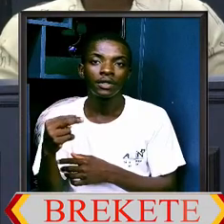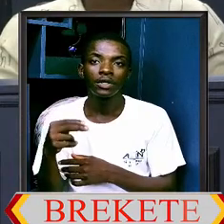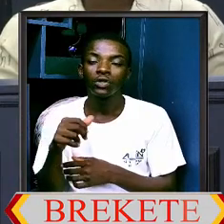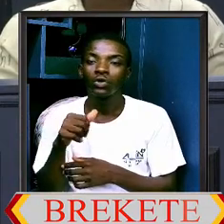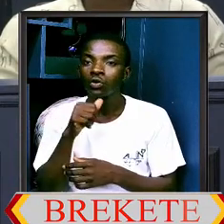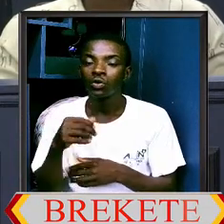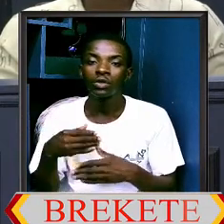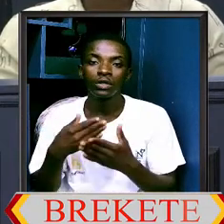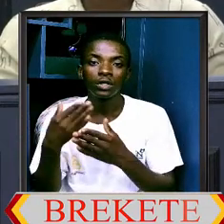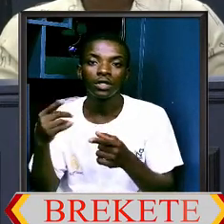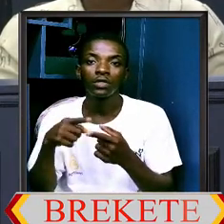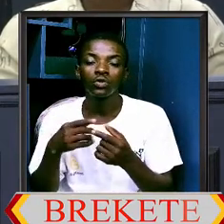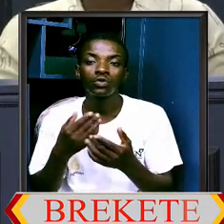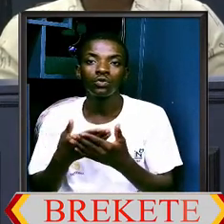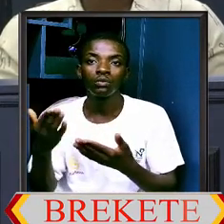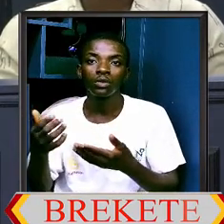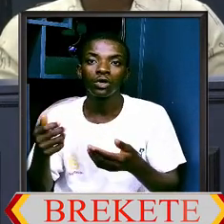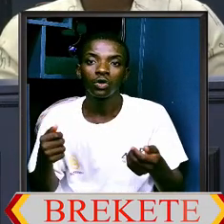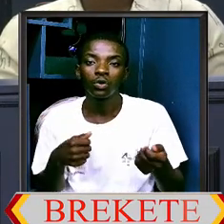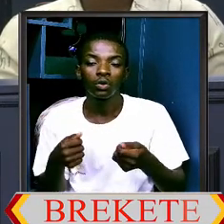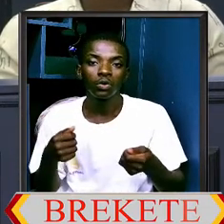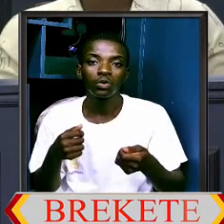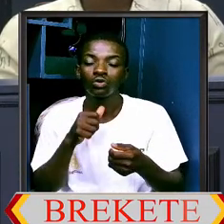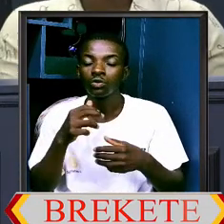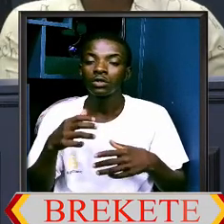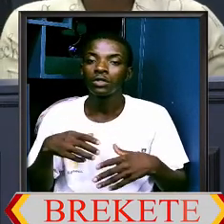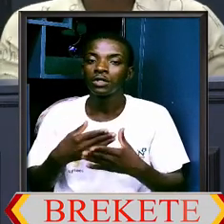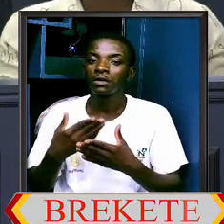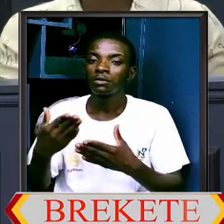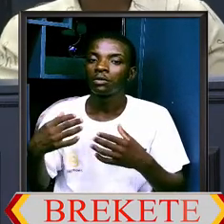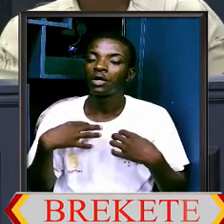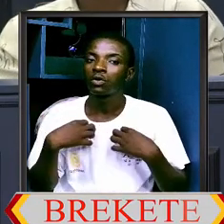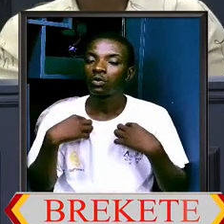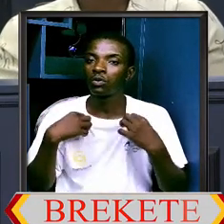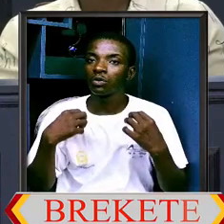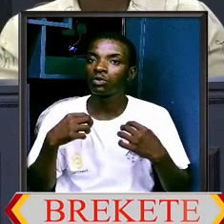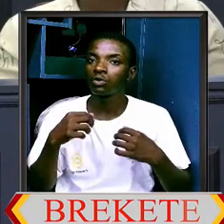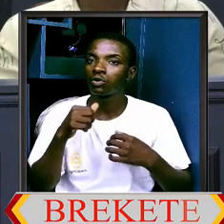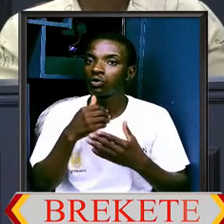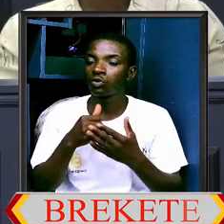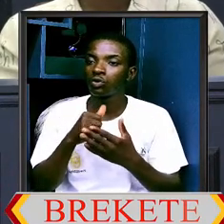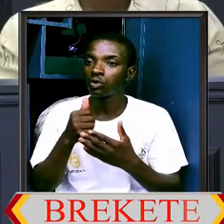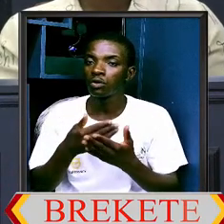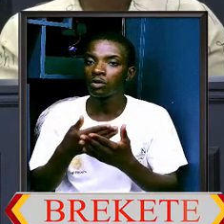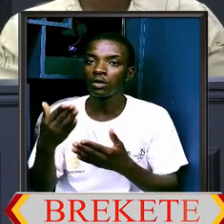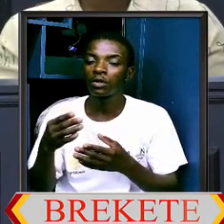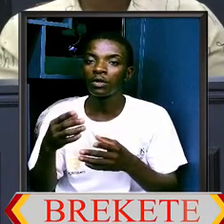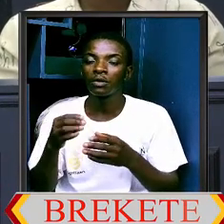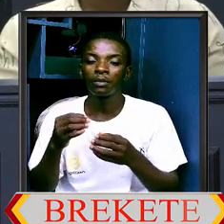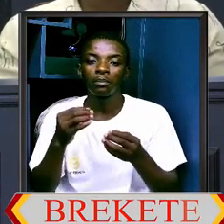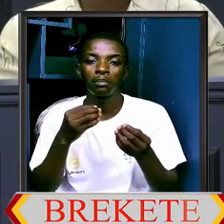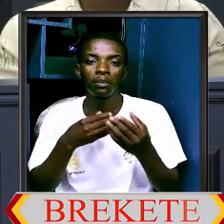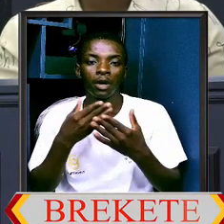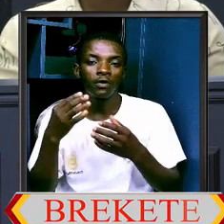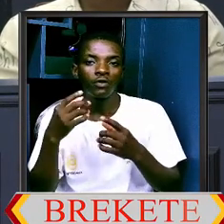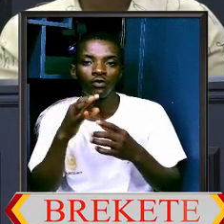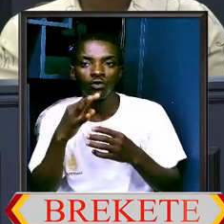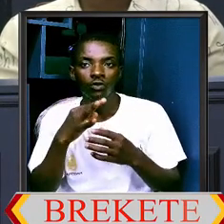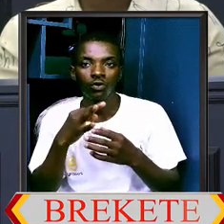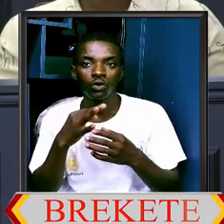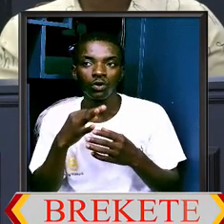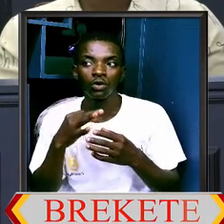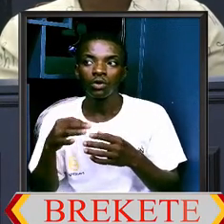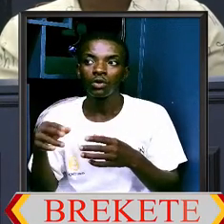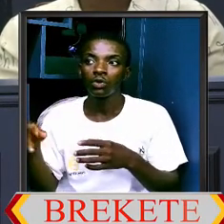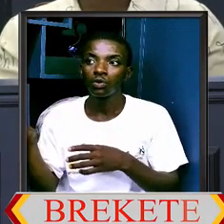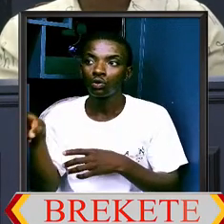21,070,000. I not take and buy moto. I not take and buy clothes. I not take and buy food for my family. Now this